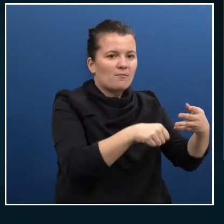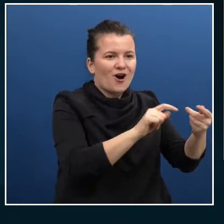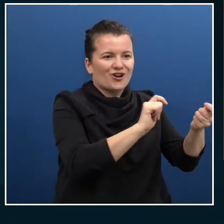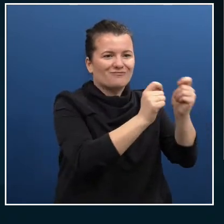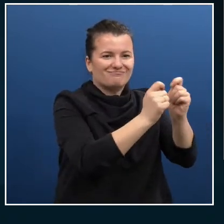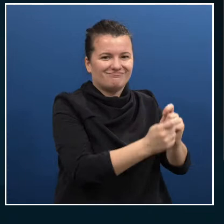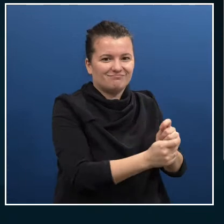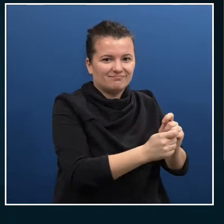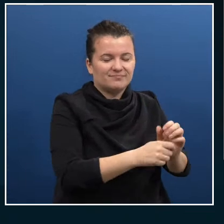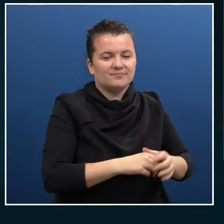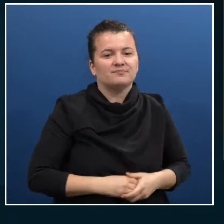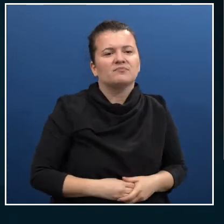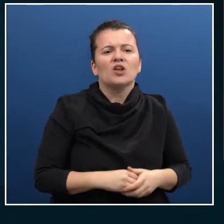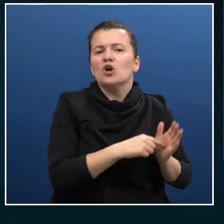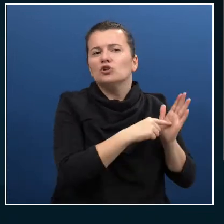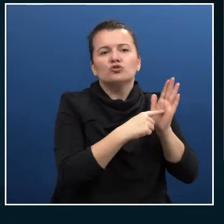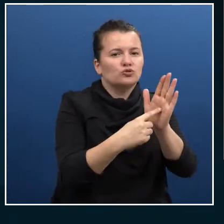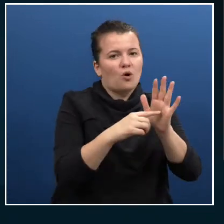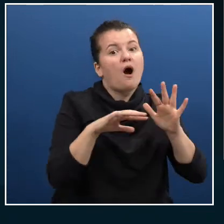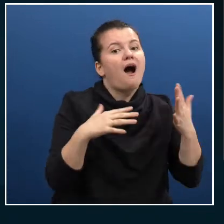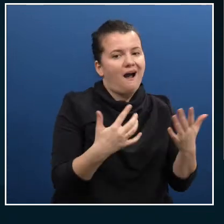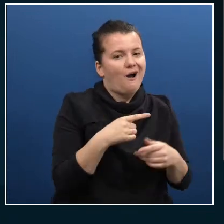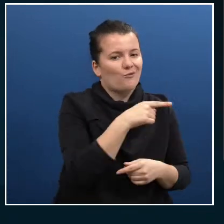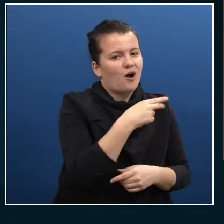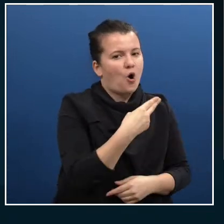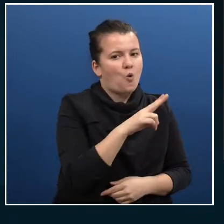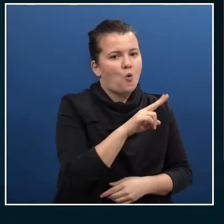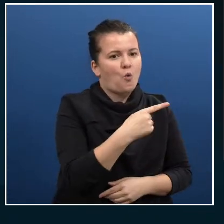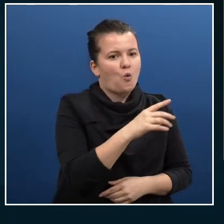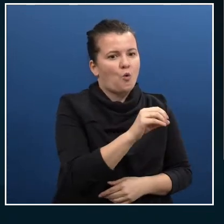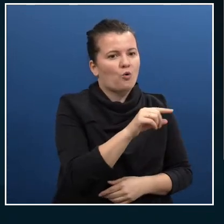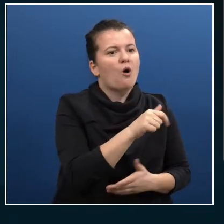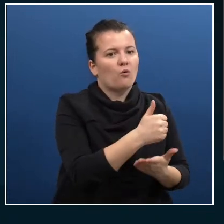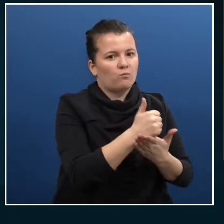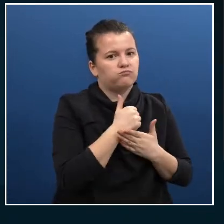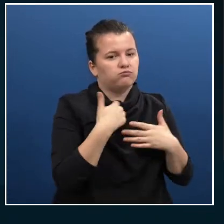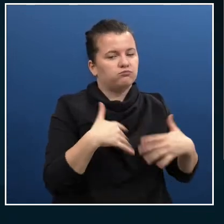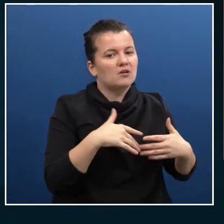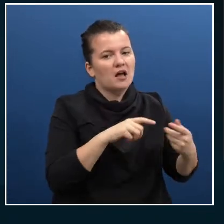something how it looks, how the structure is built.